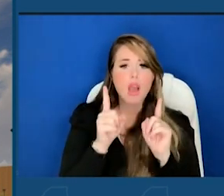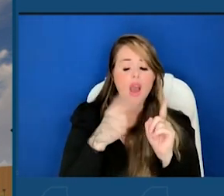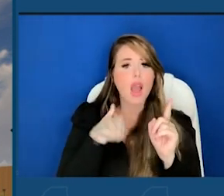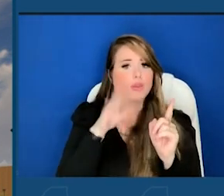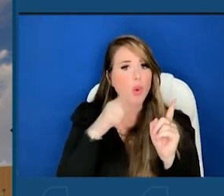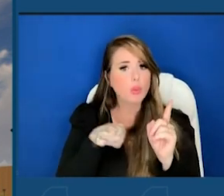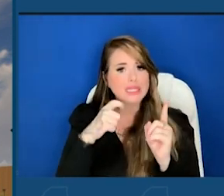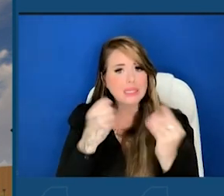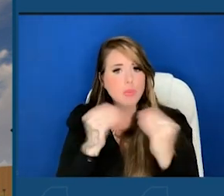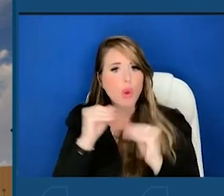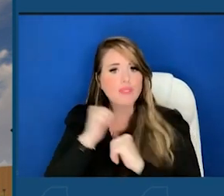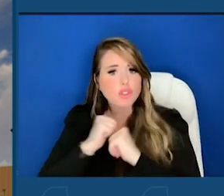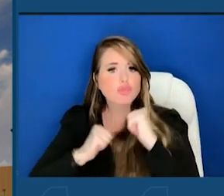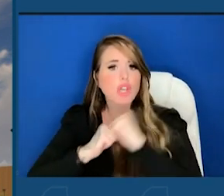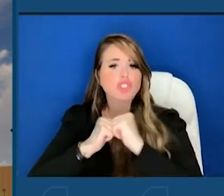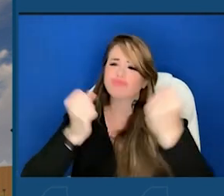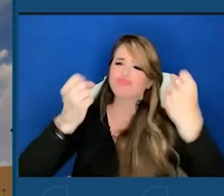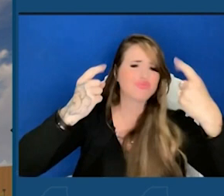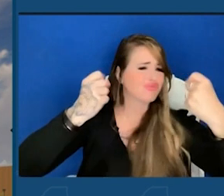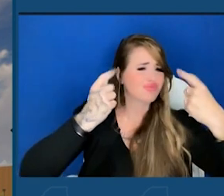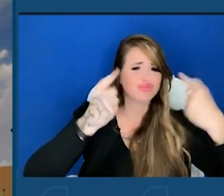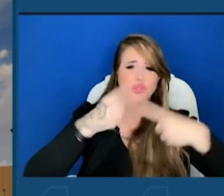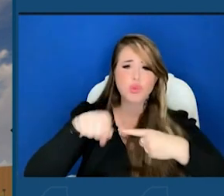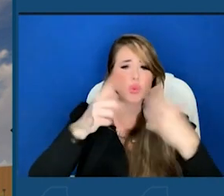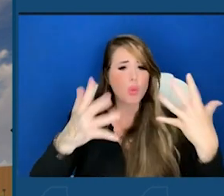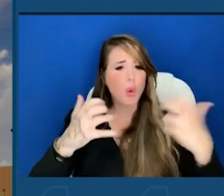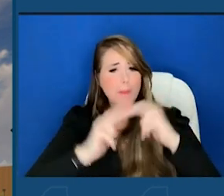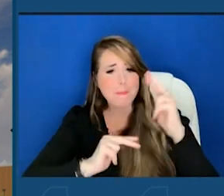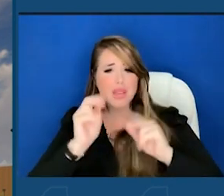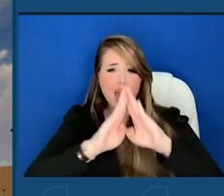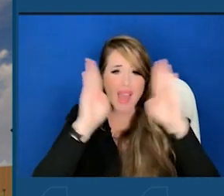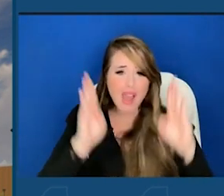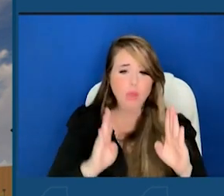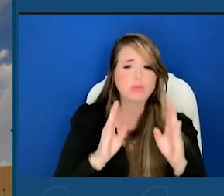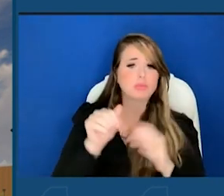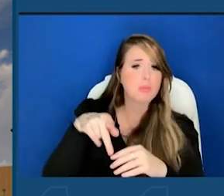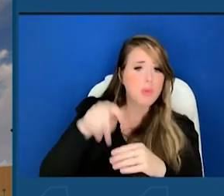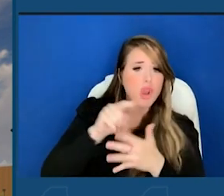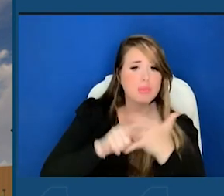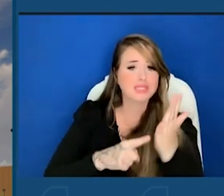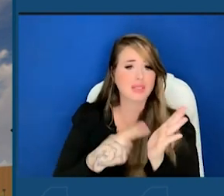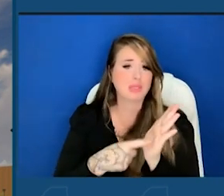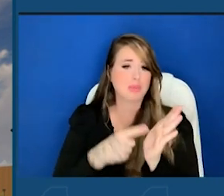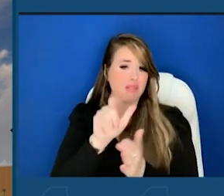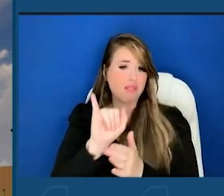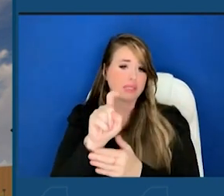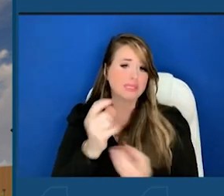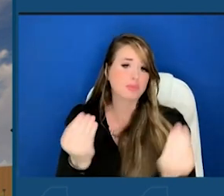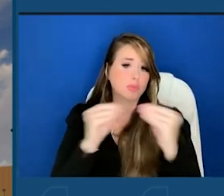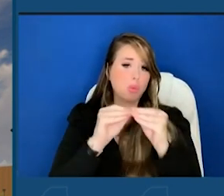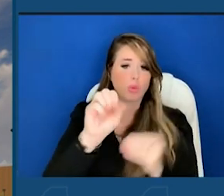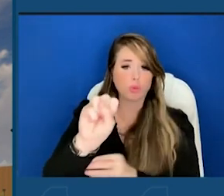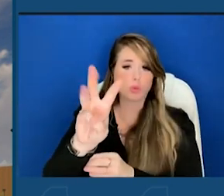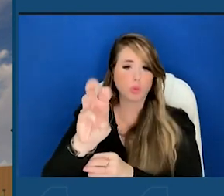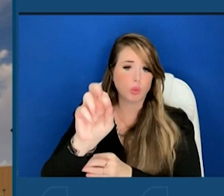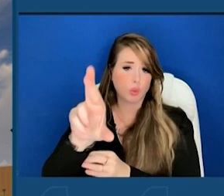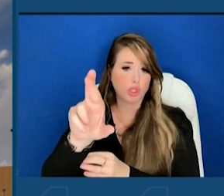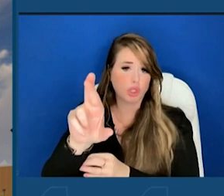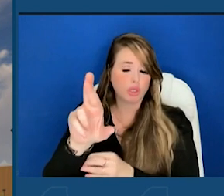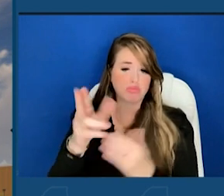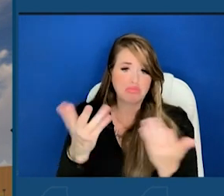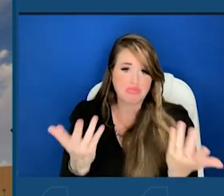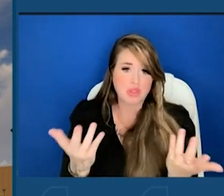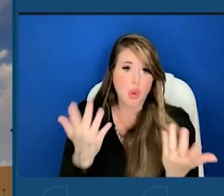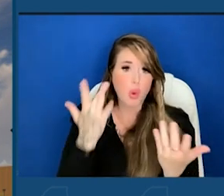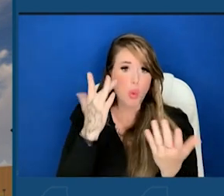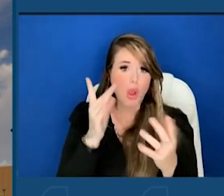infrastructure. I get it. If you want to build housing, sometimes in Long Island you need a lot more sewers. I'm not sure why no one thought to build